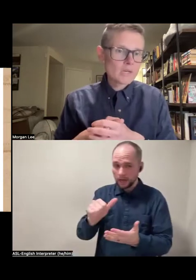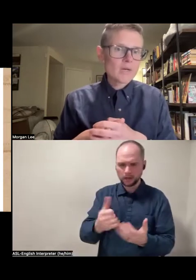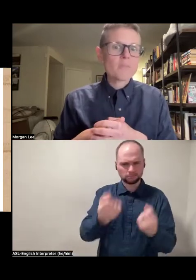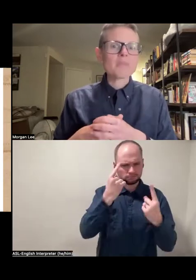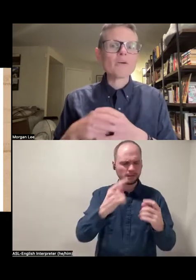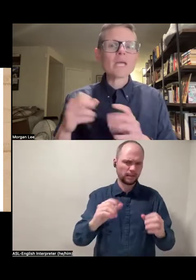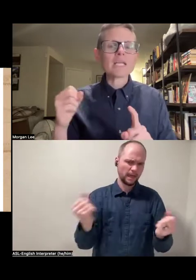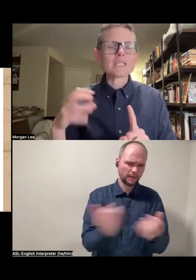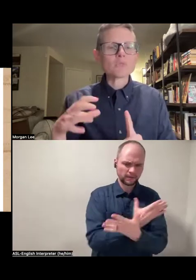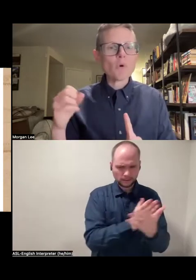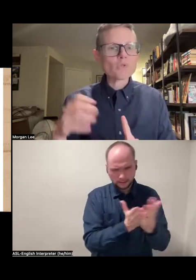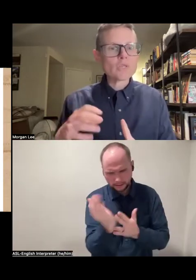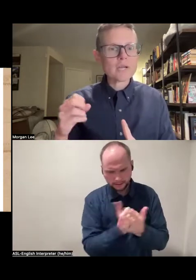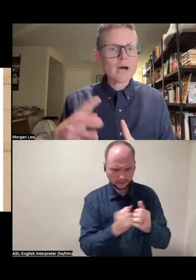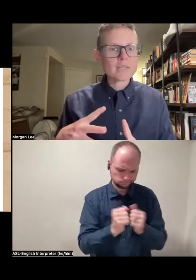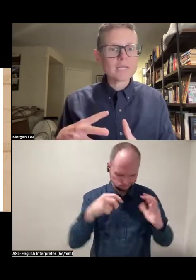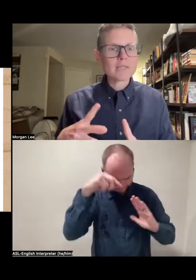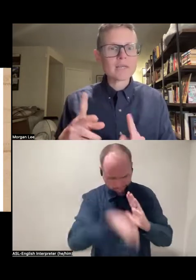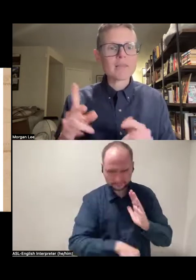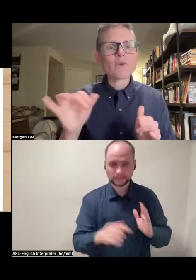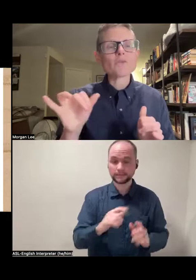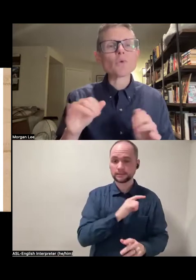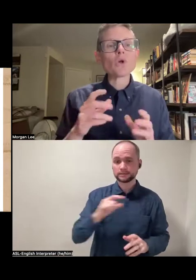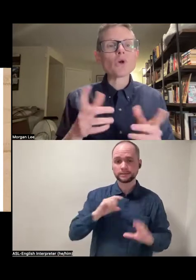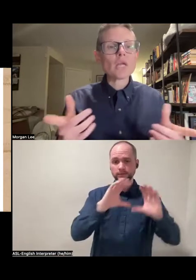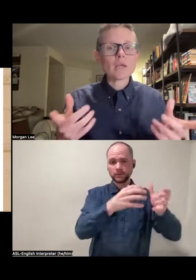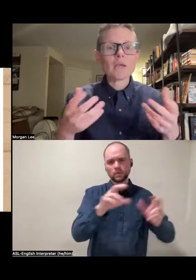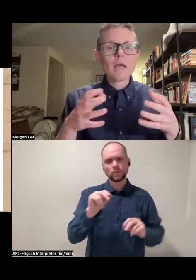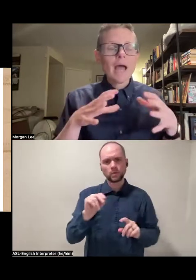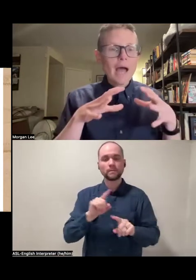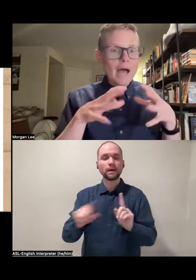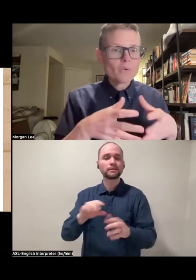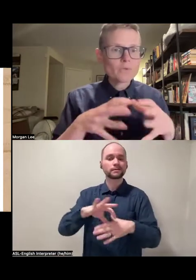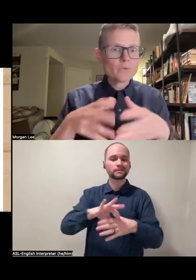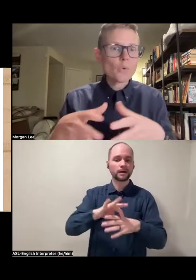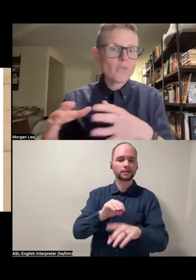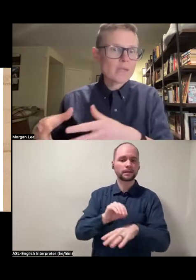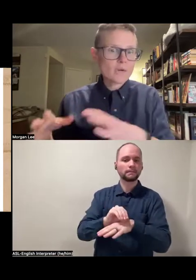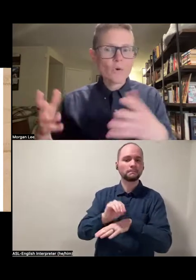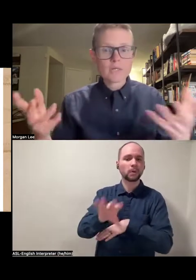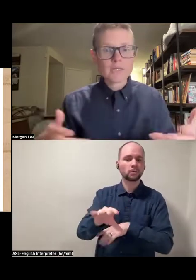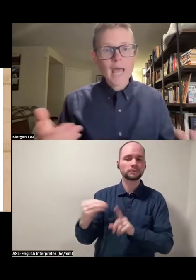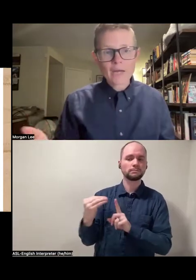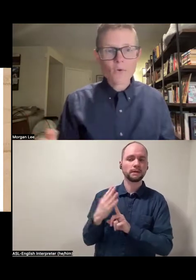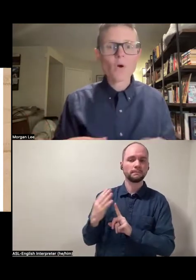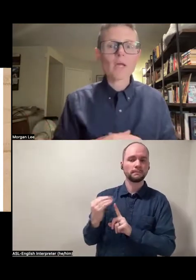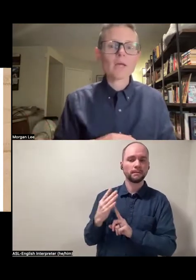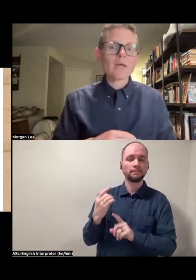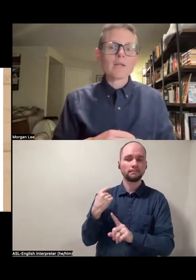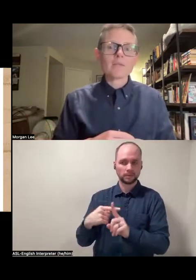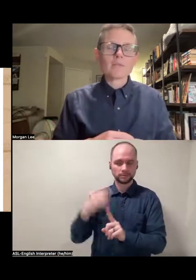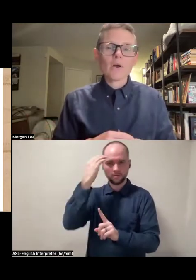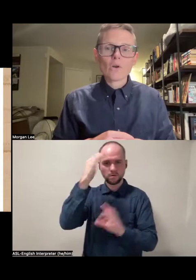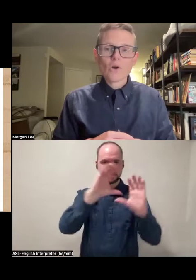branch, but they're getting exposure to the content and they're also learning how to sort things according to the